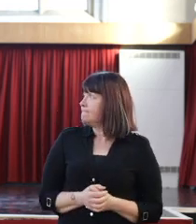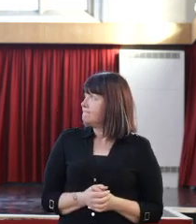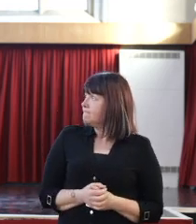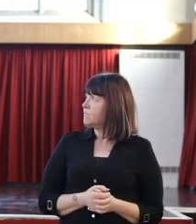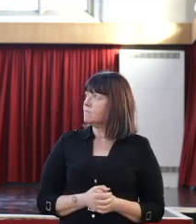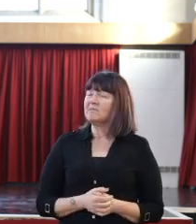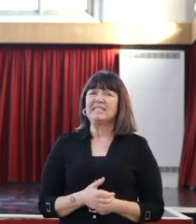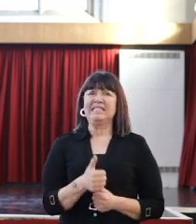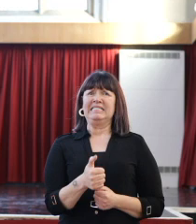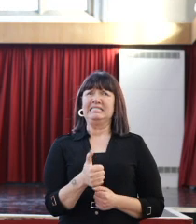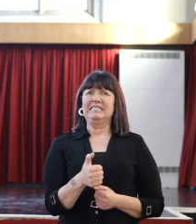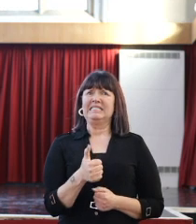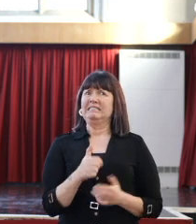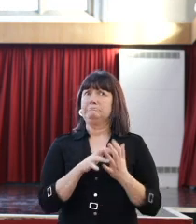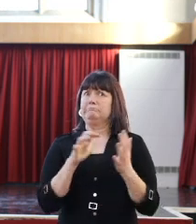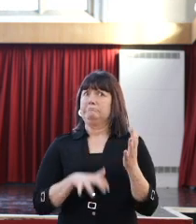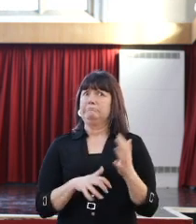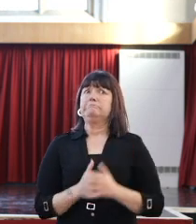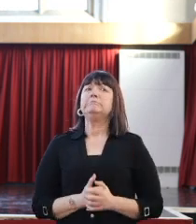Oh, no.